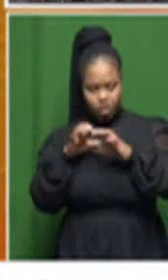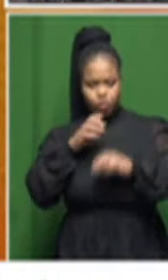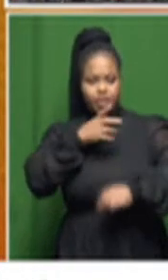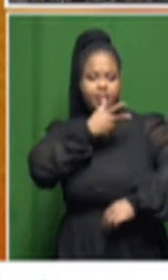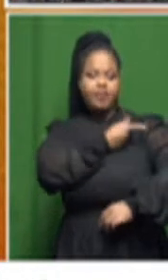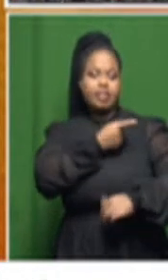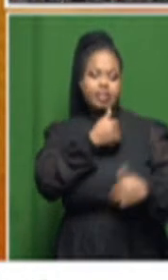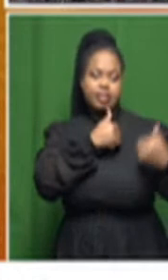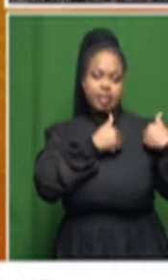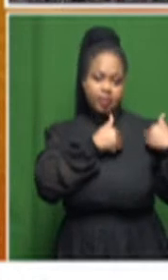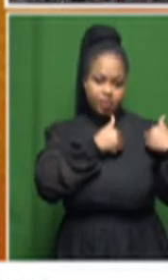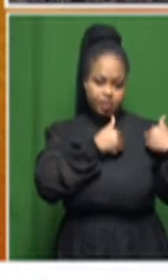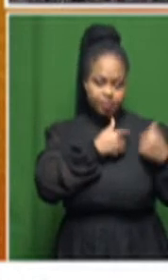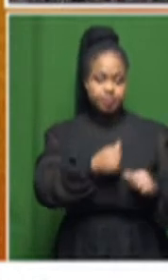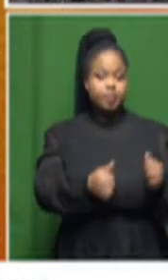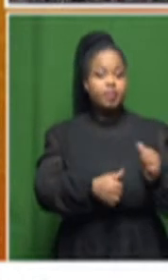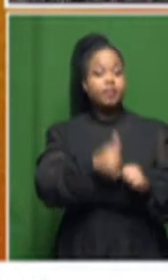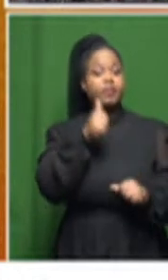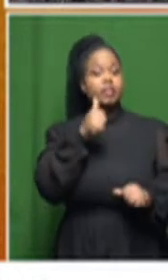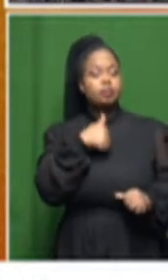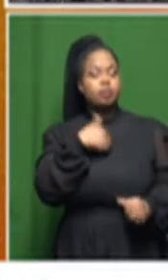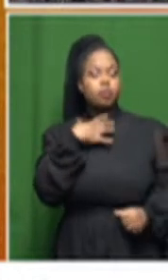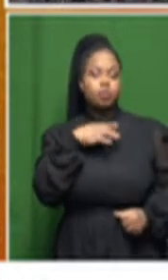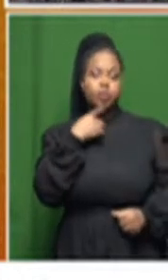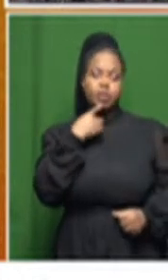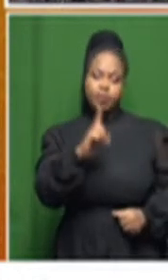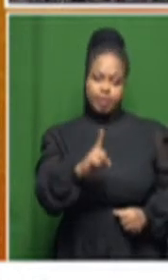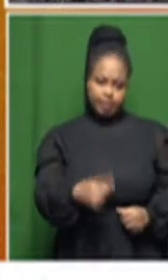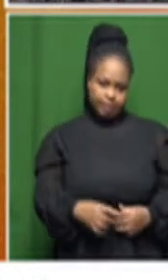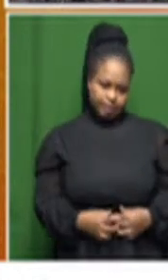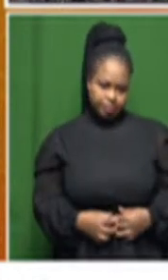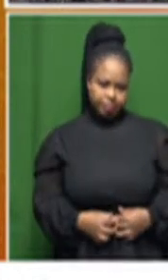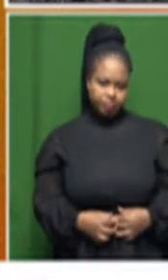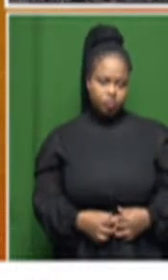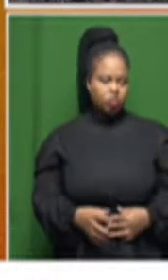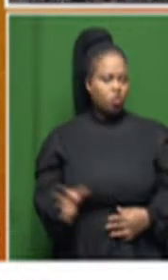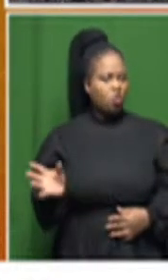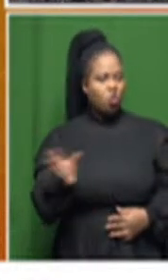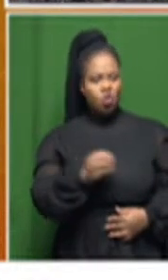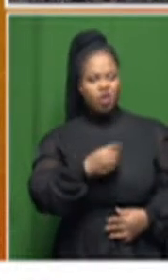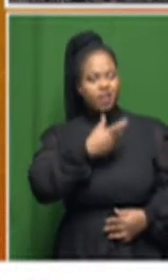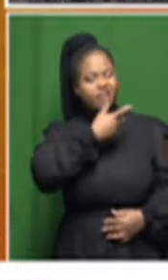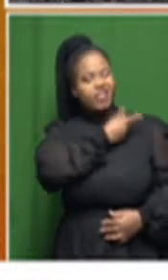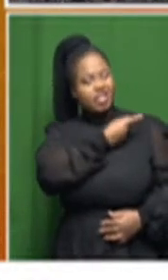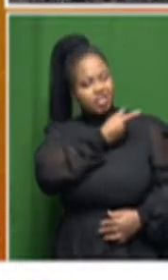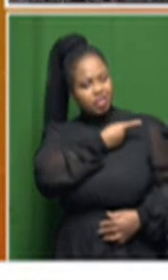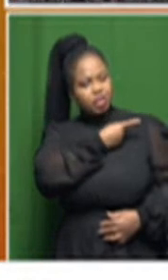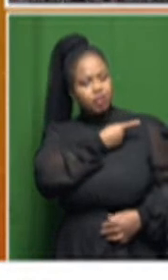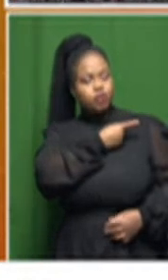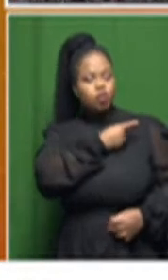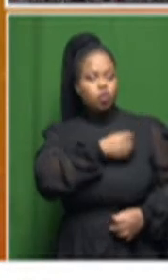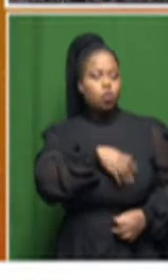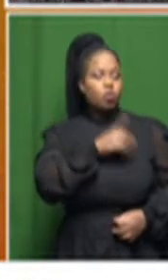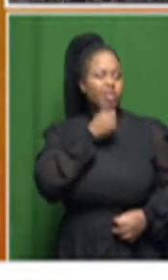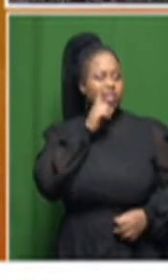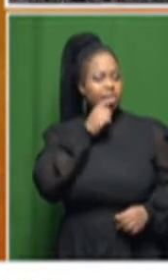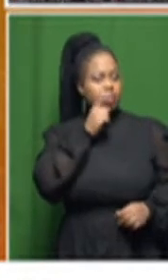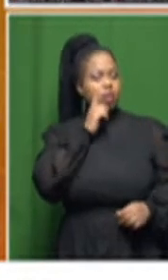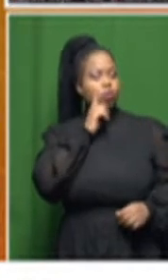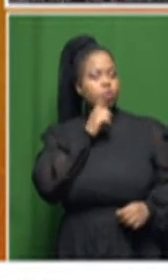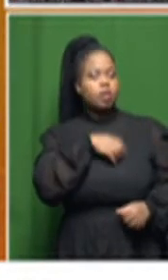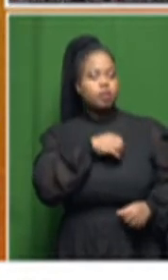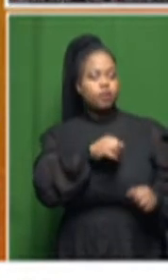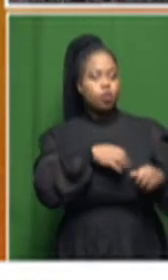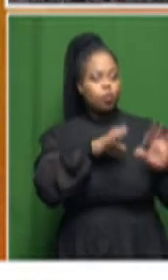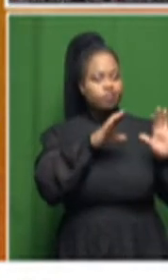to start off by saying that, all vaccines are tested during the 3 stages